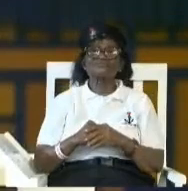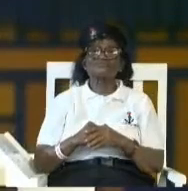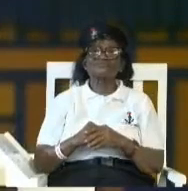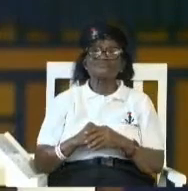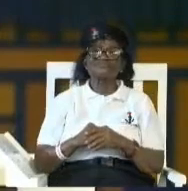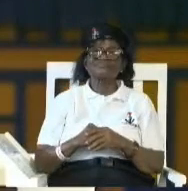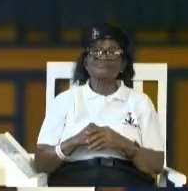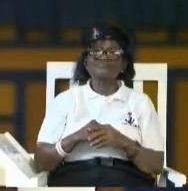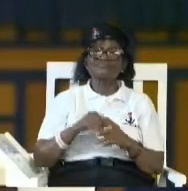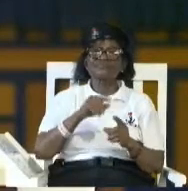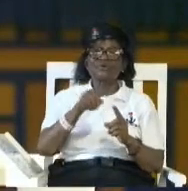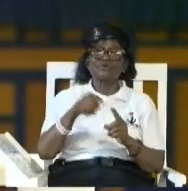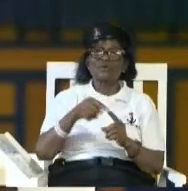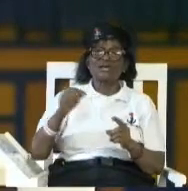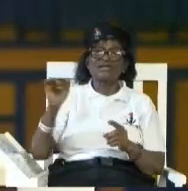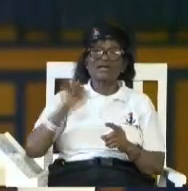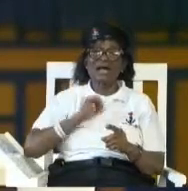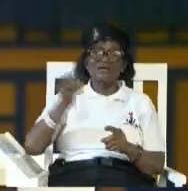When I was younger,